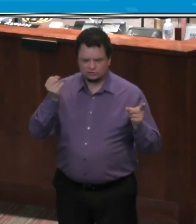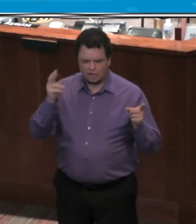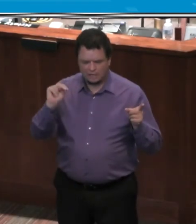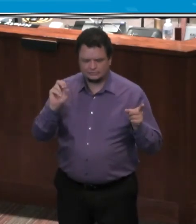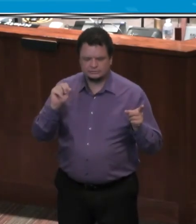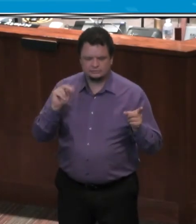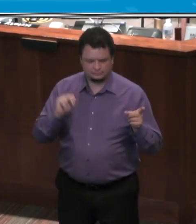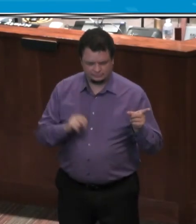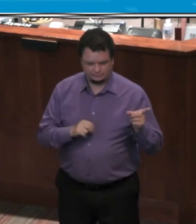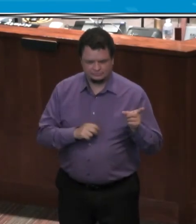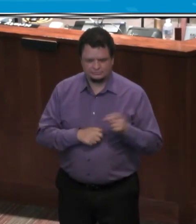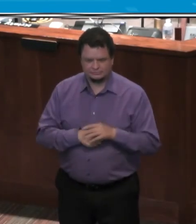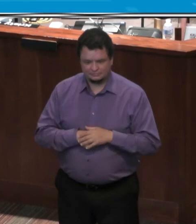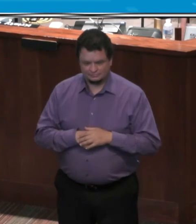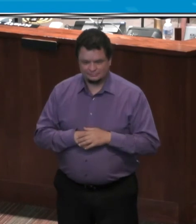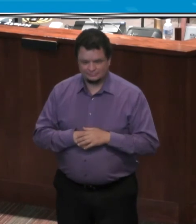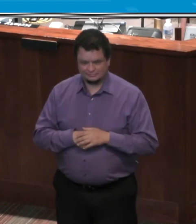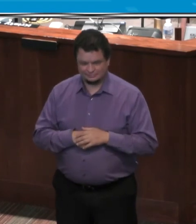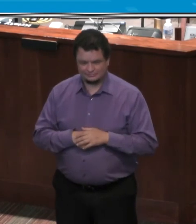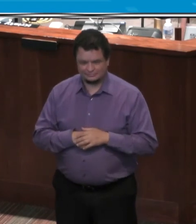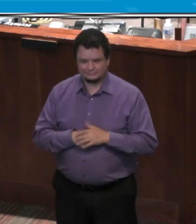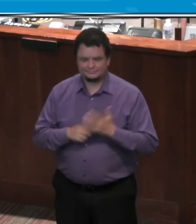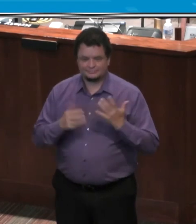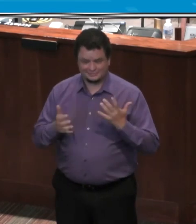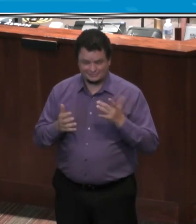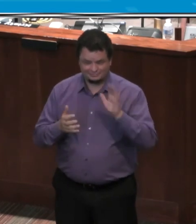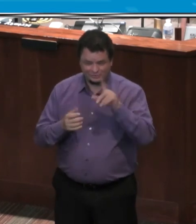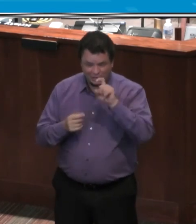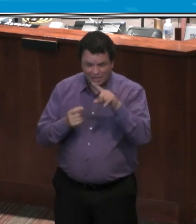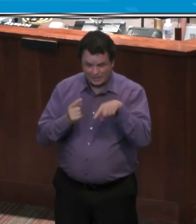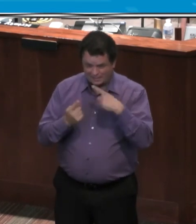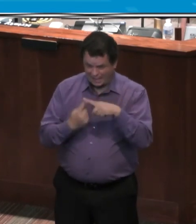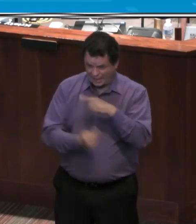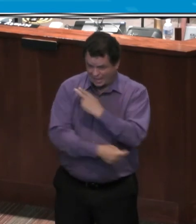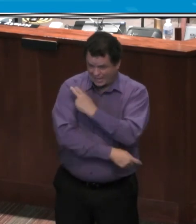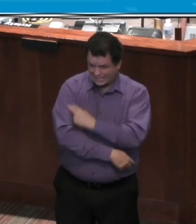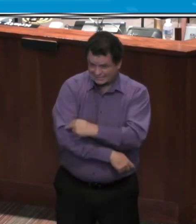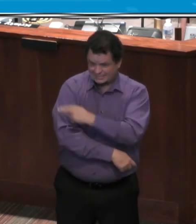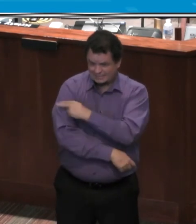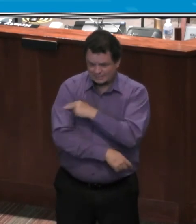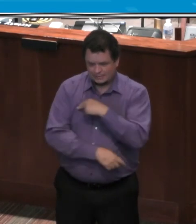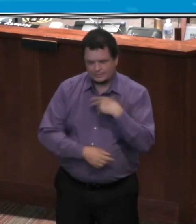The question around hospital data and the complexities of that is